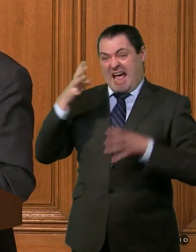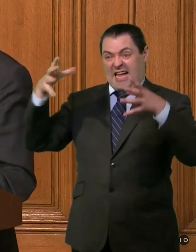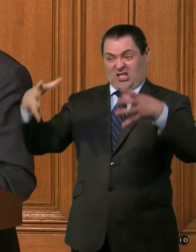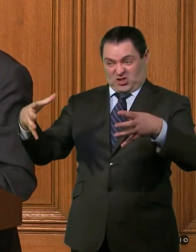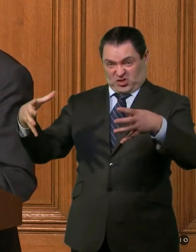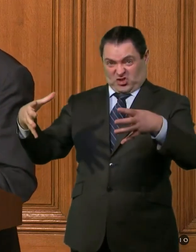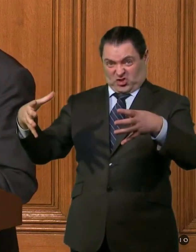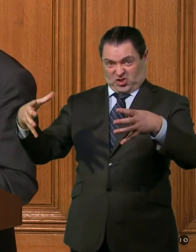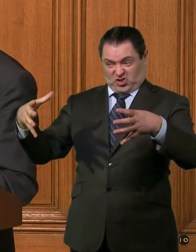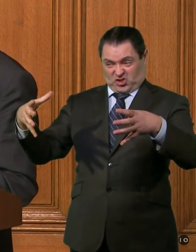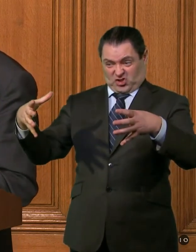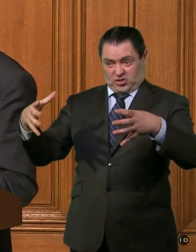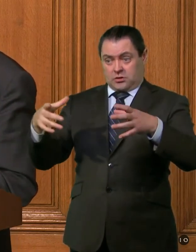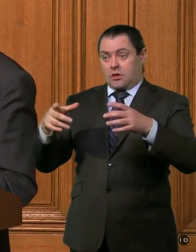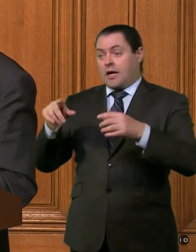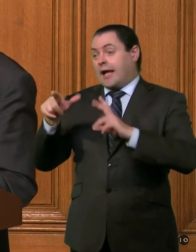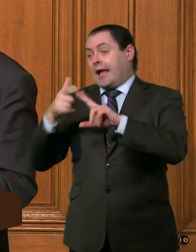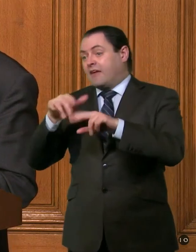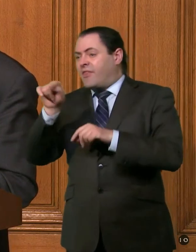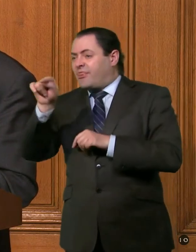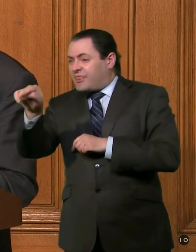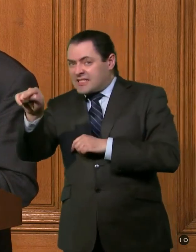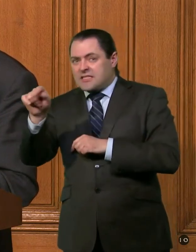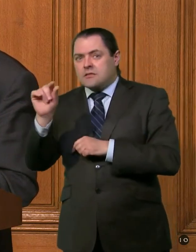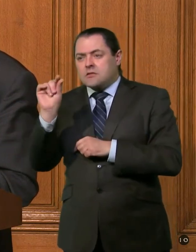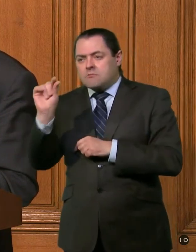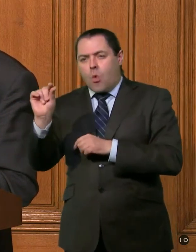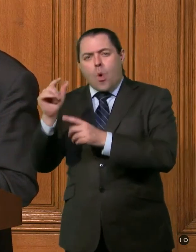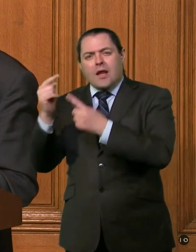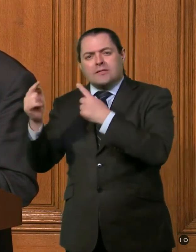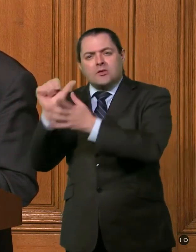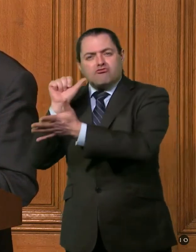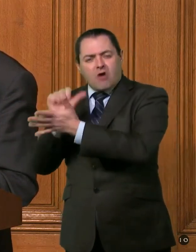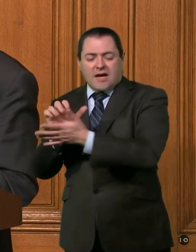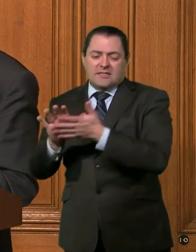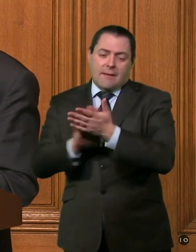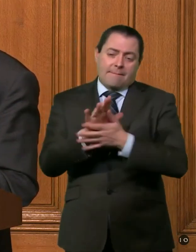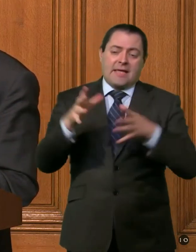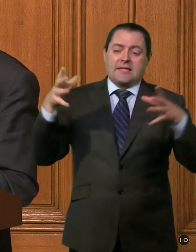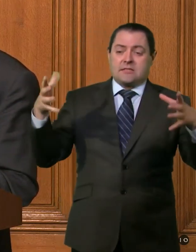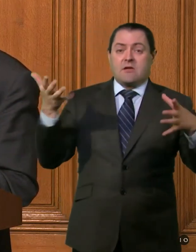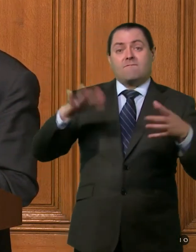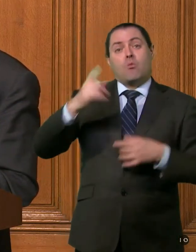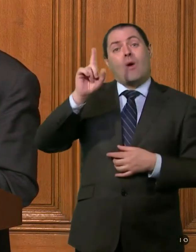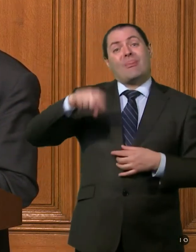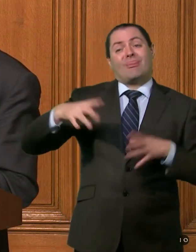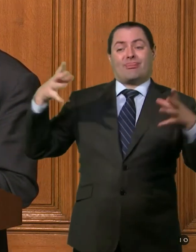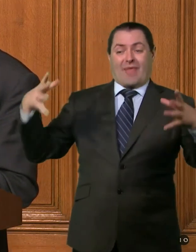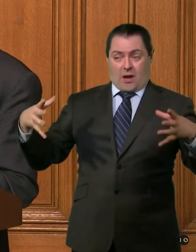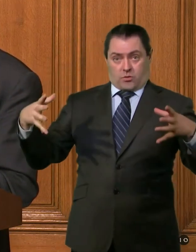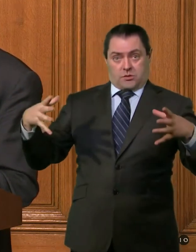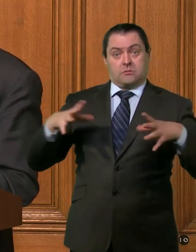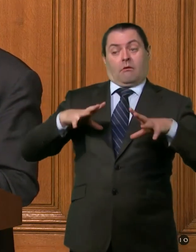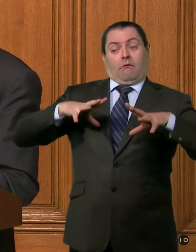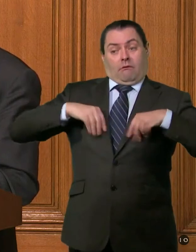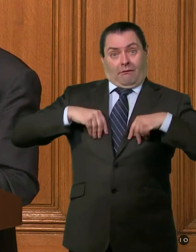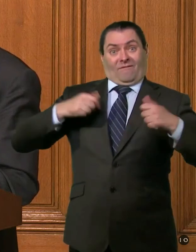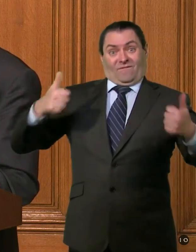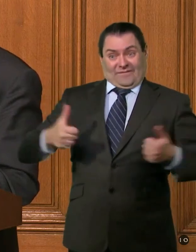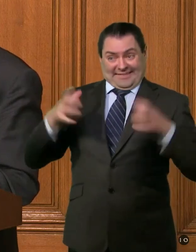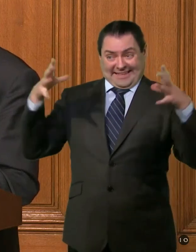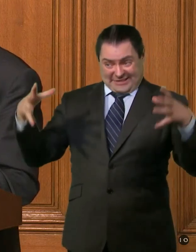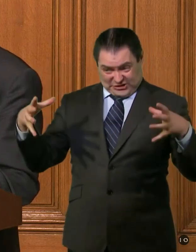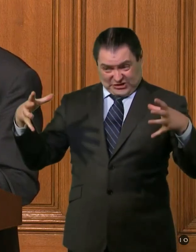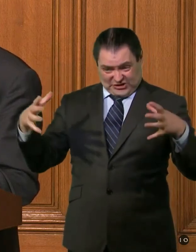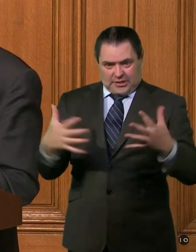robust, you'd see something like 10 out of the 1,000 who got infected dying with the old variant and 13